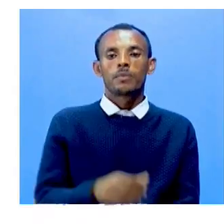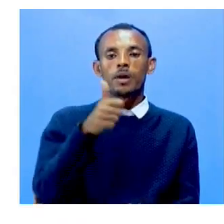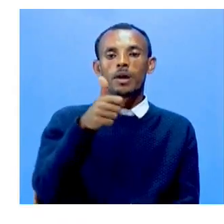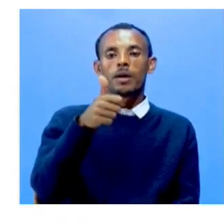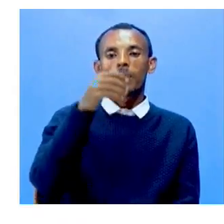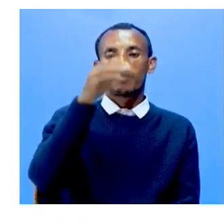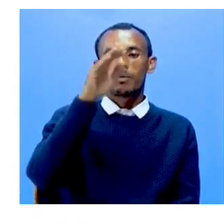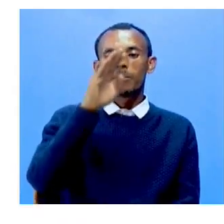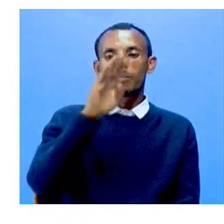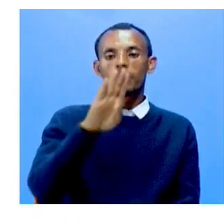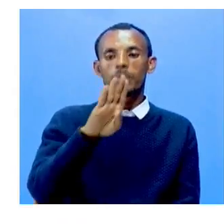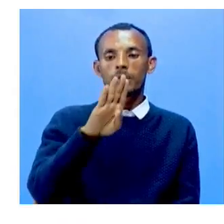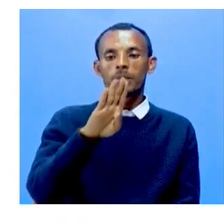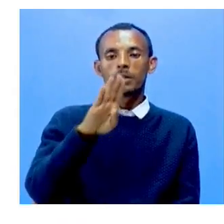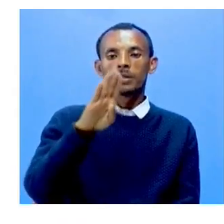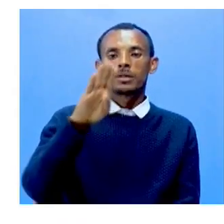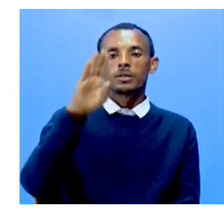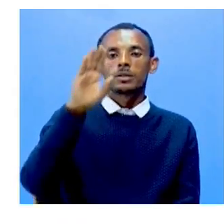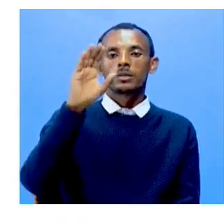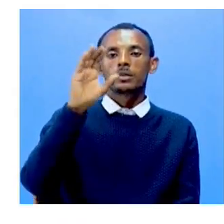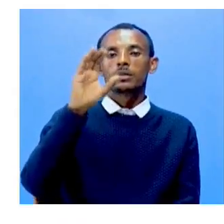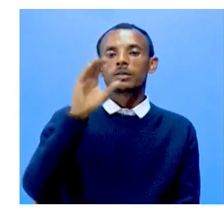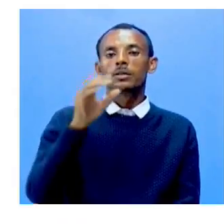AB, BC,